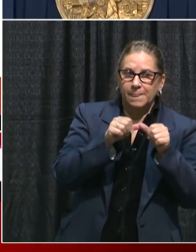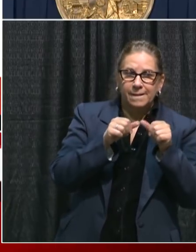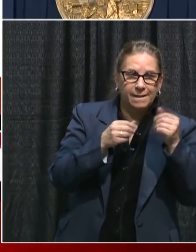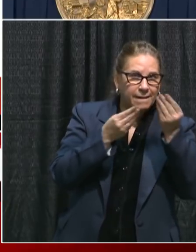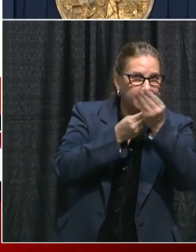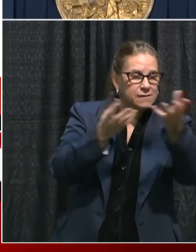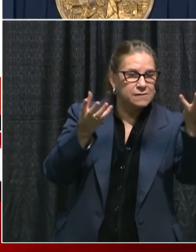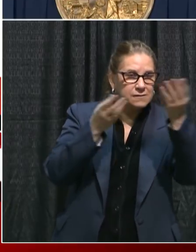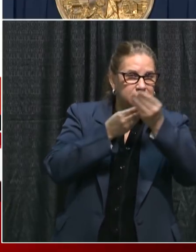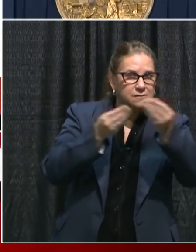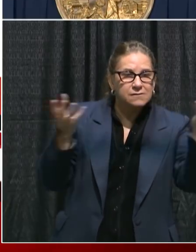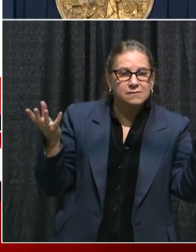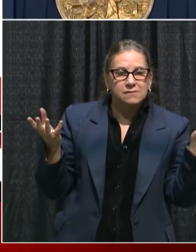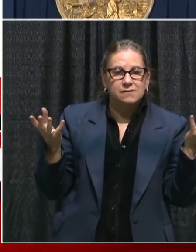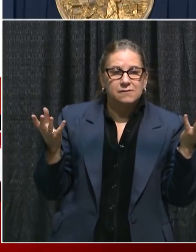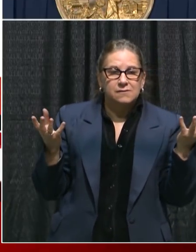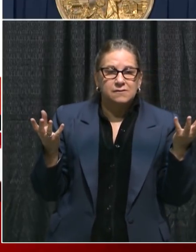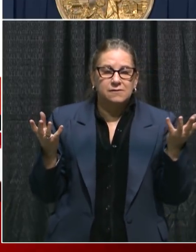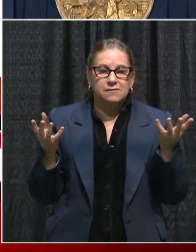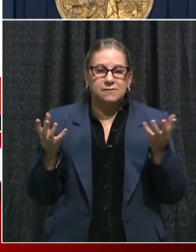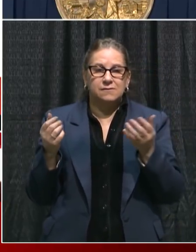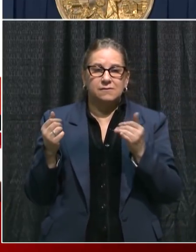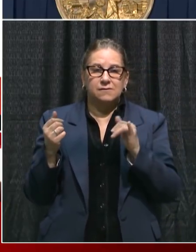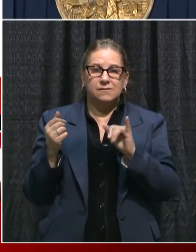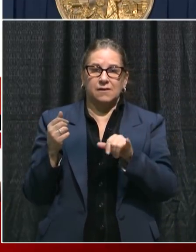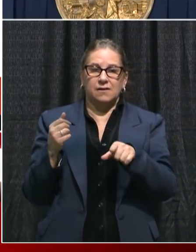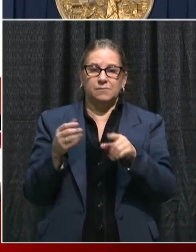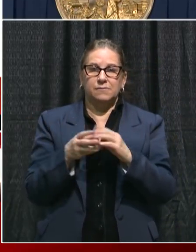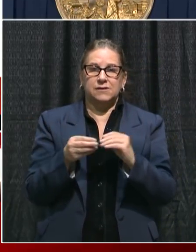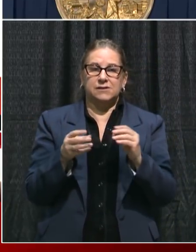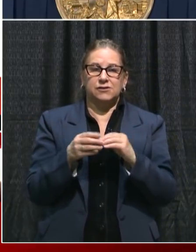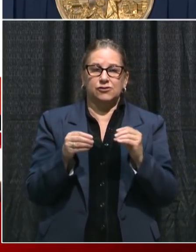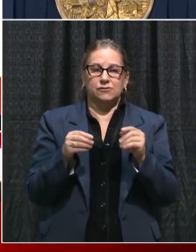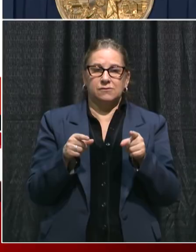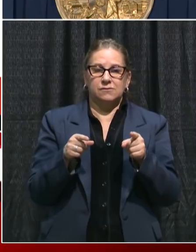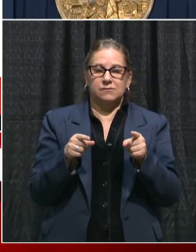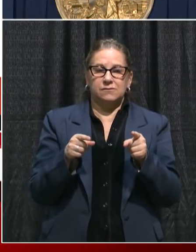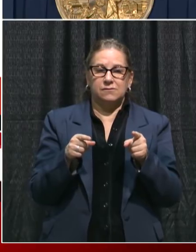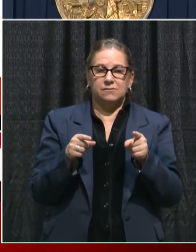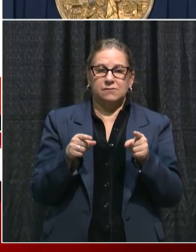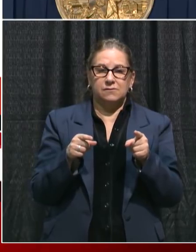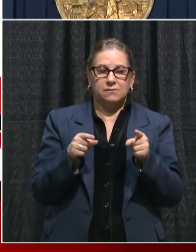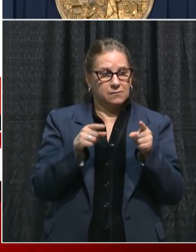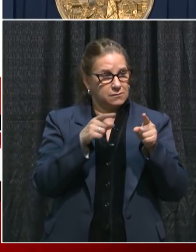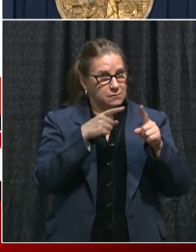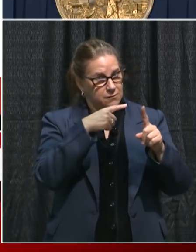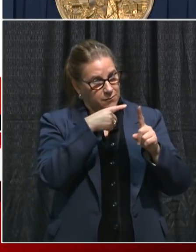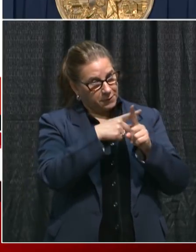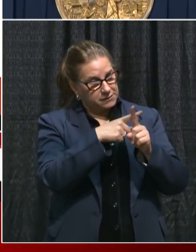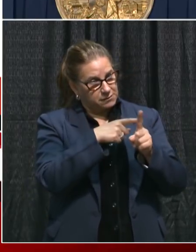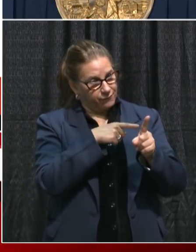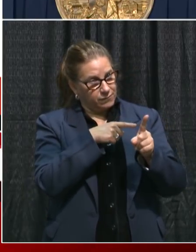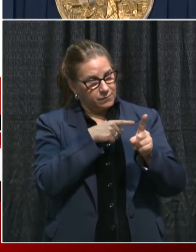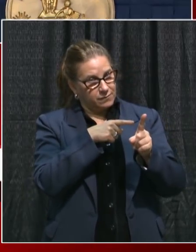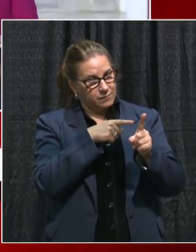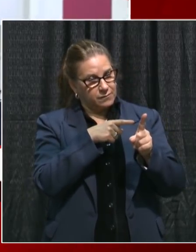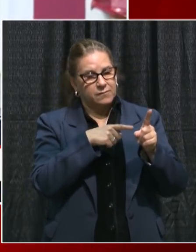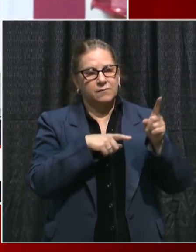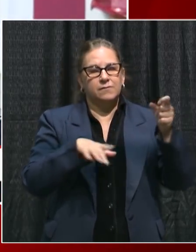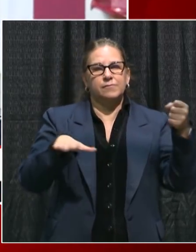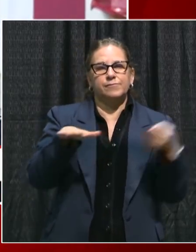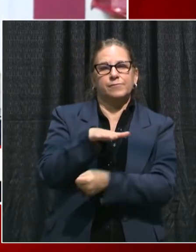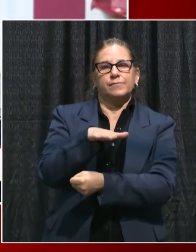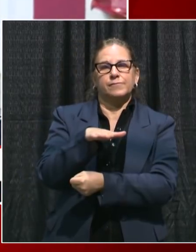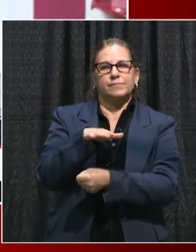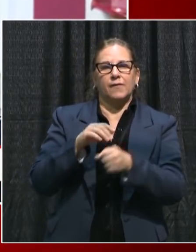the message about isolating if one is positive and how to get additional resources if you